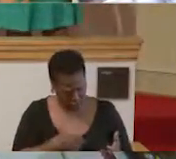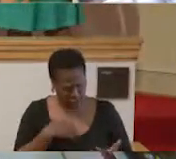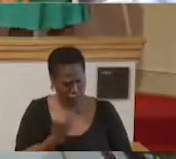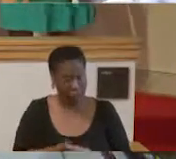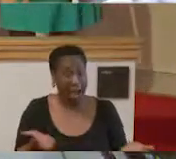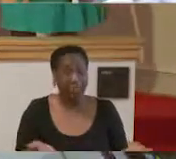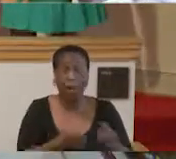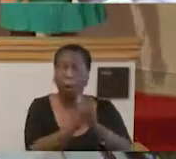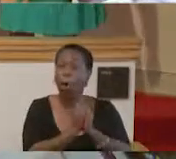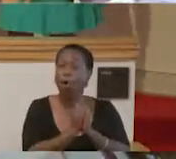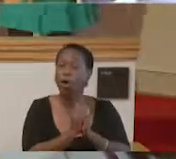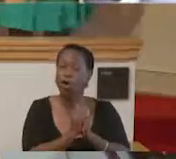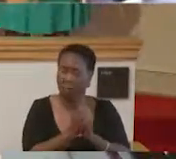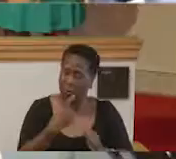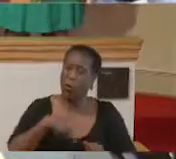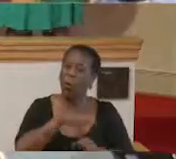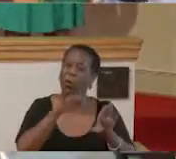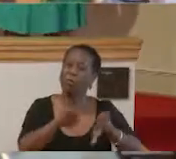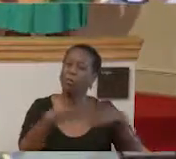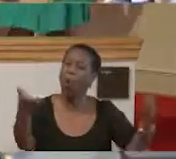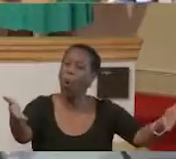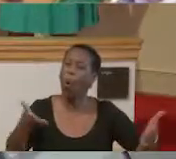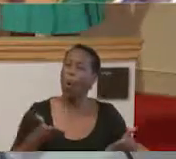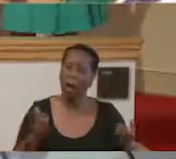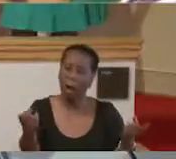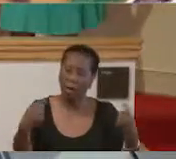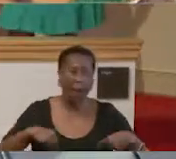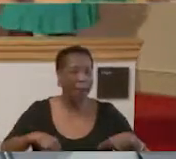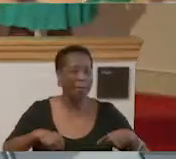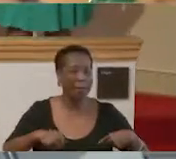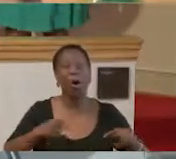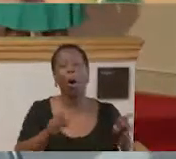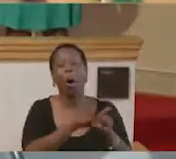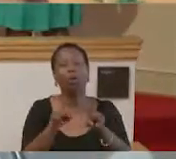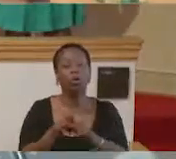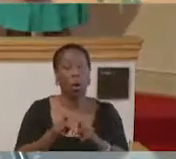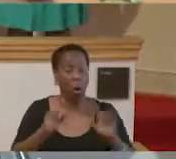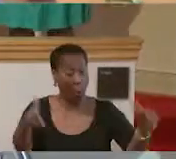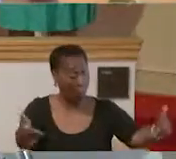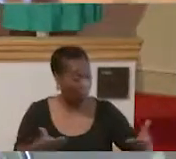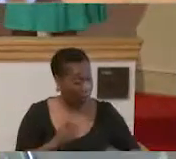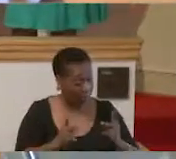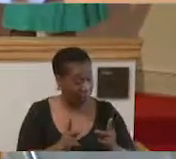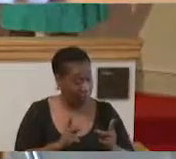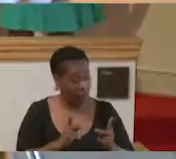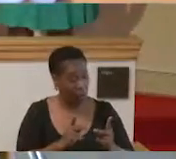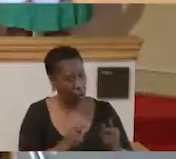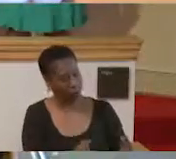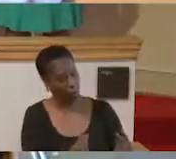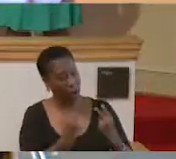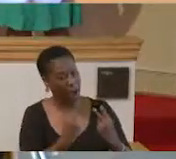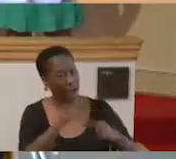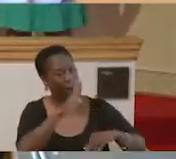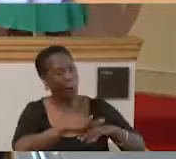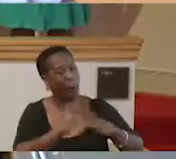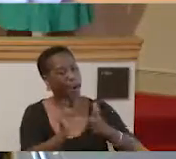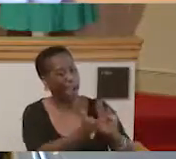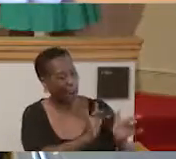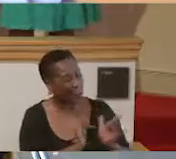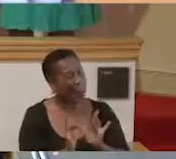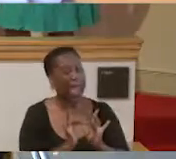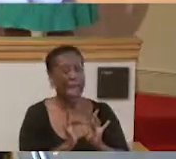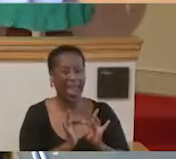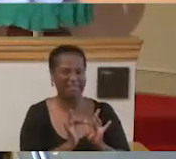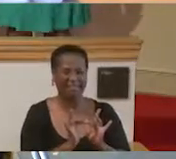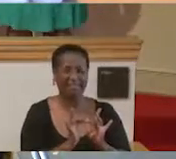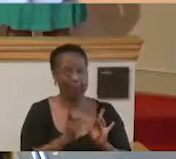with us, please feel free to do so. We also welcome those that are worshiping with us through our live